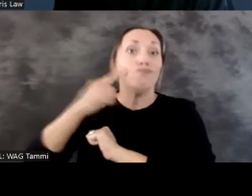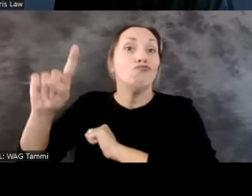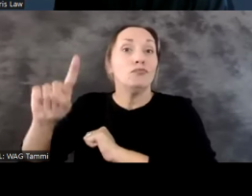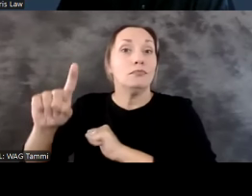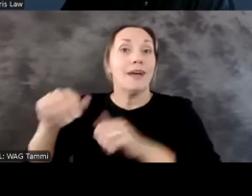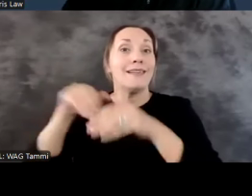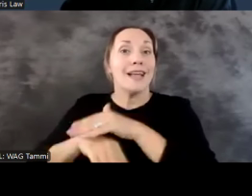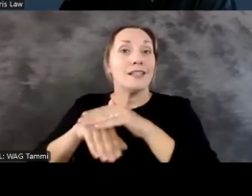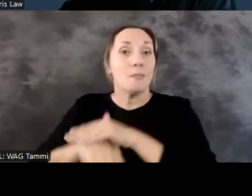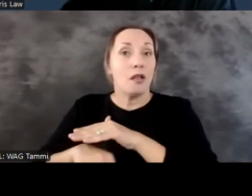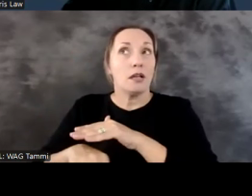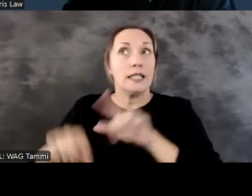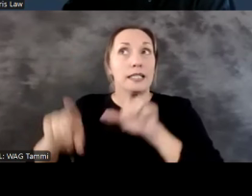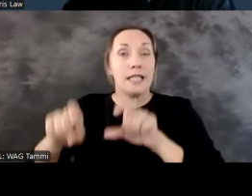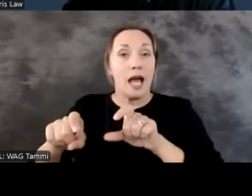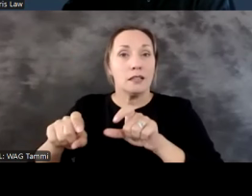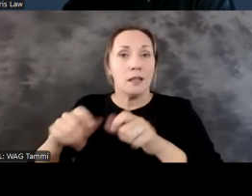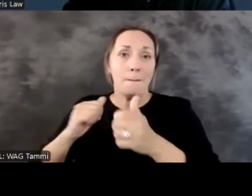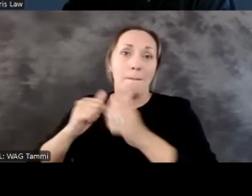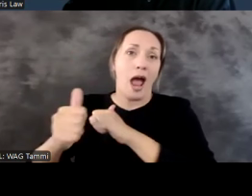colors every time.